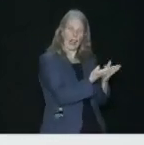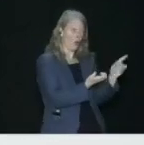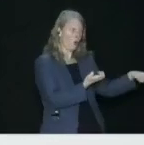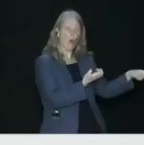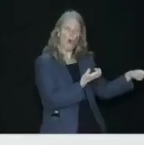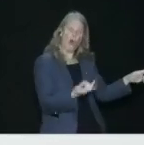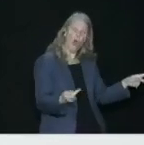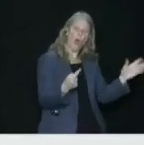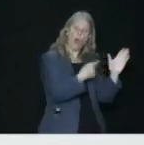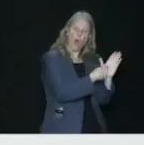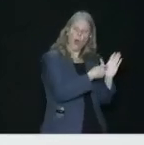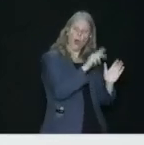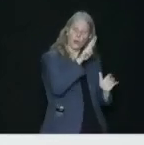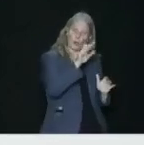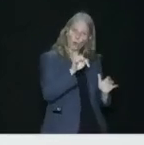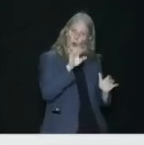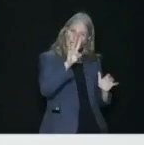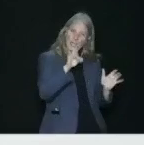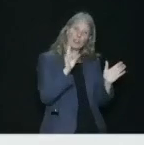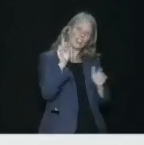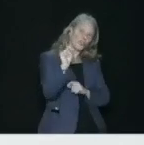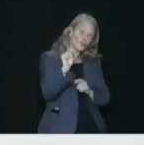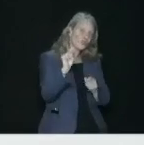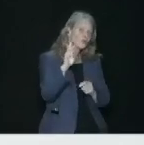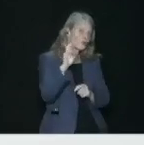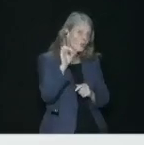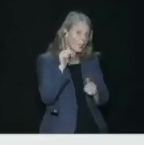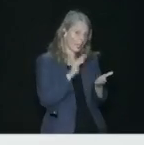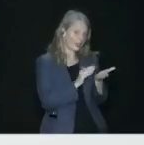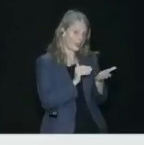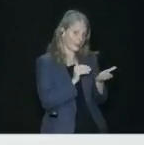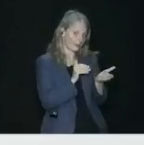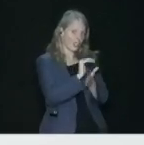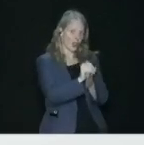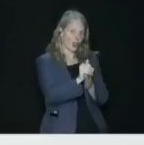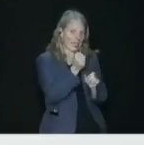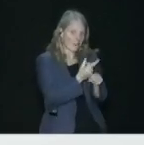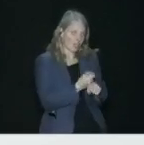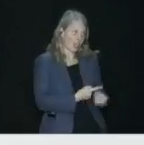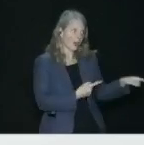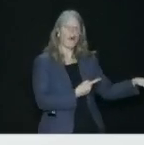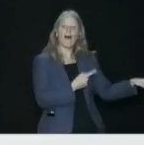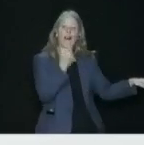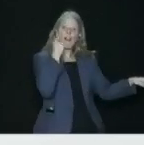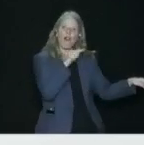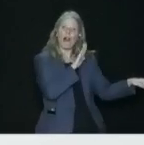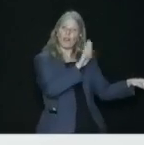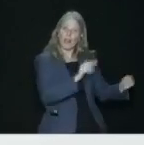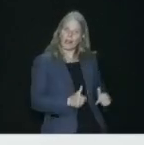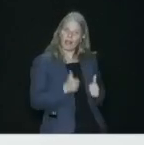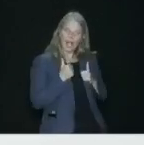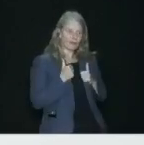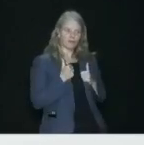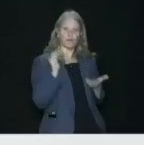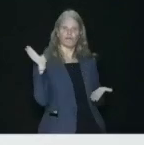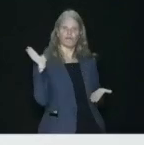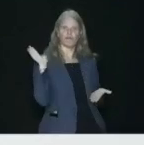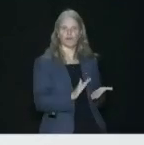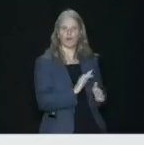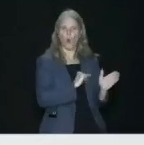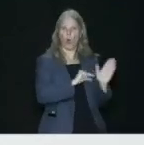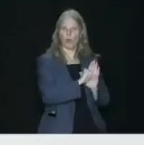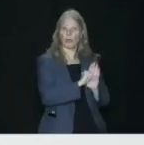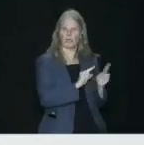$3.7 trillion a year when you take into account lost quality of life, lost